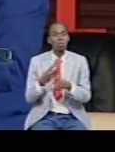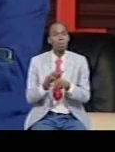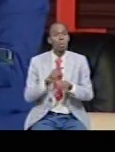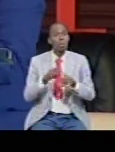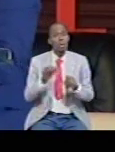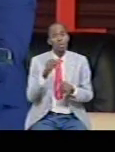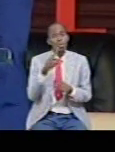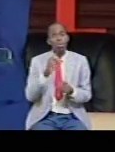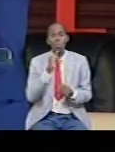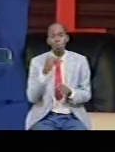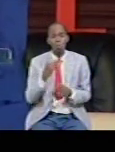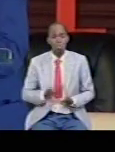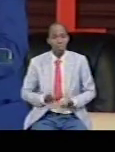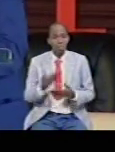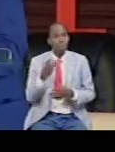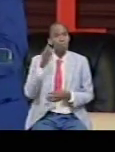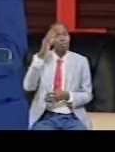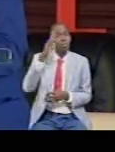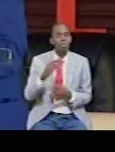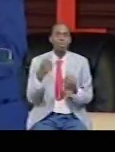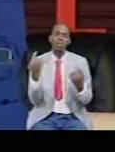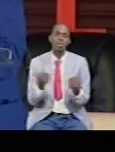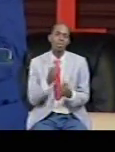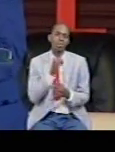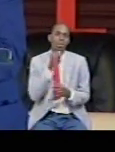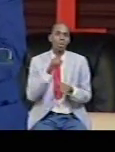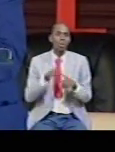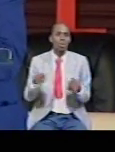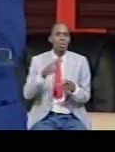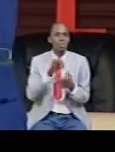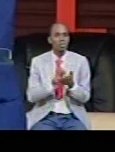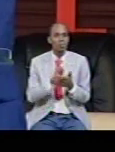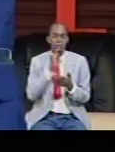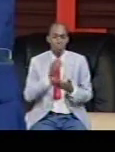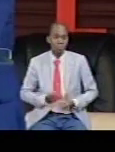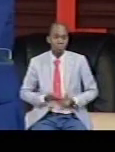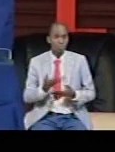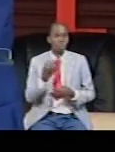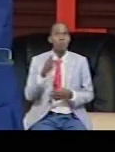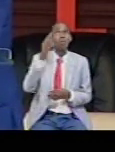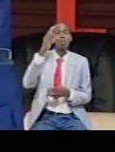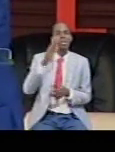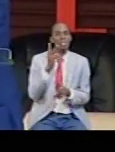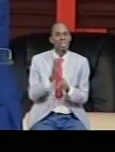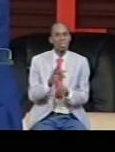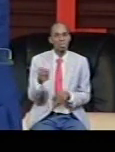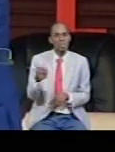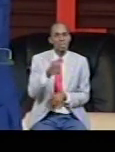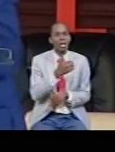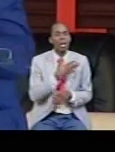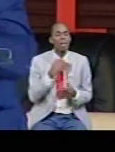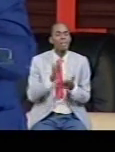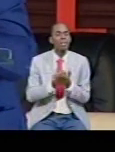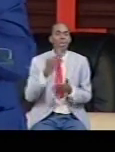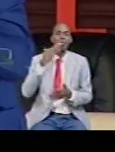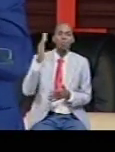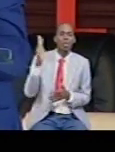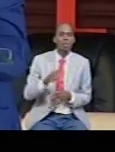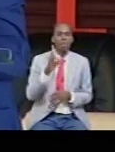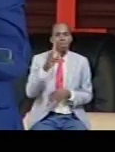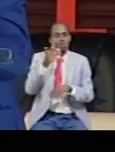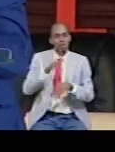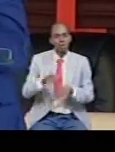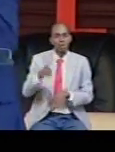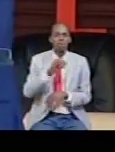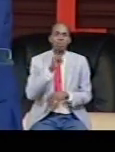not. But he that is begotten of God keepeth himself, and that wicked one toucheth him